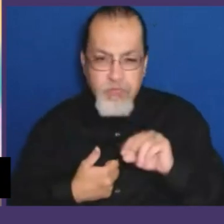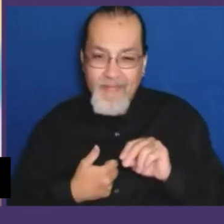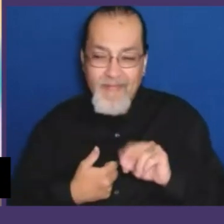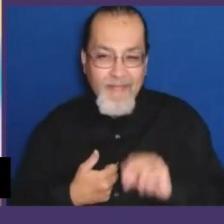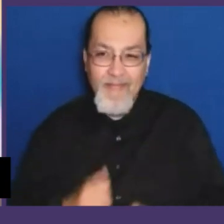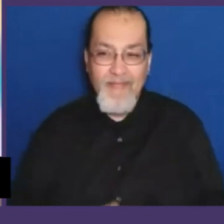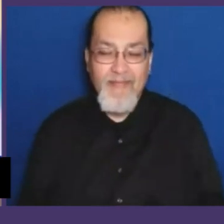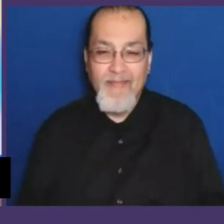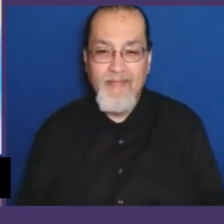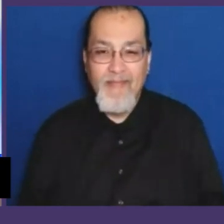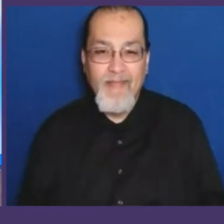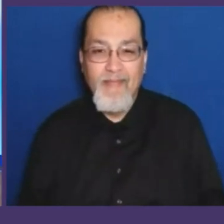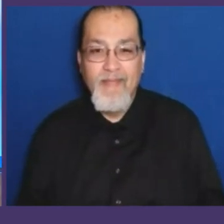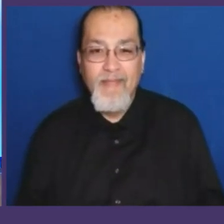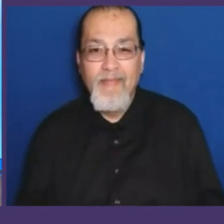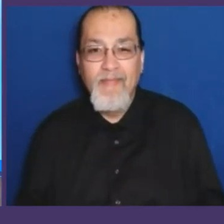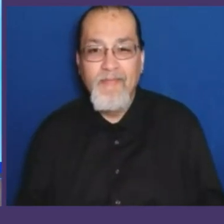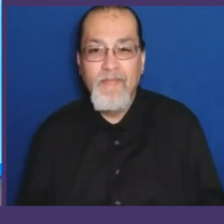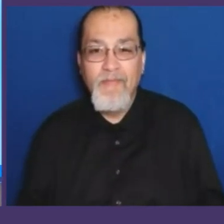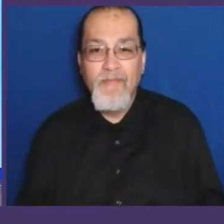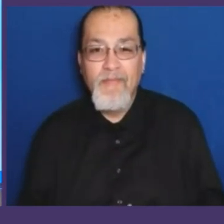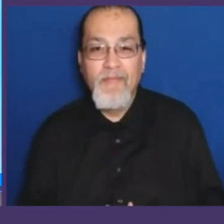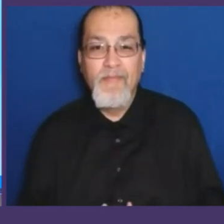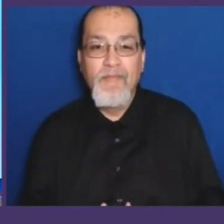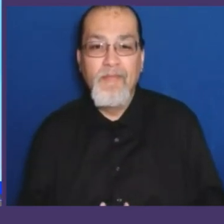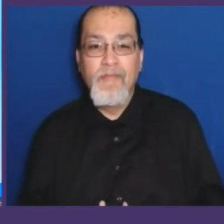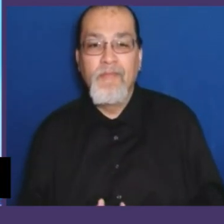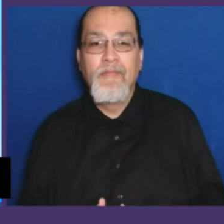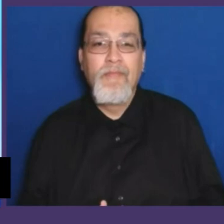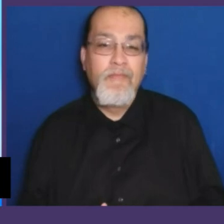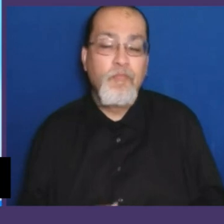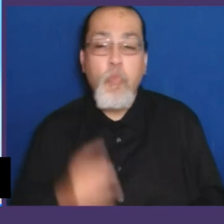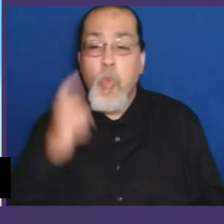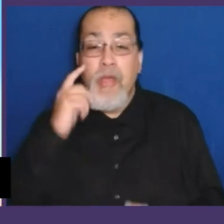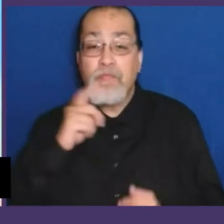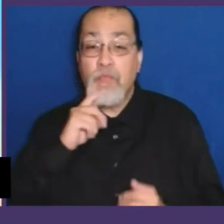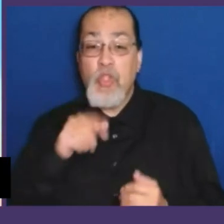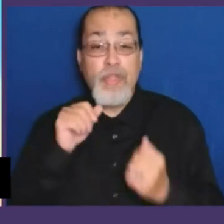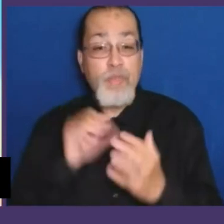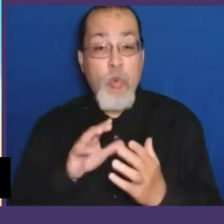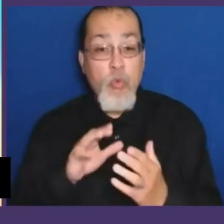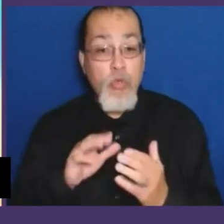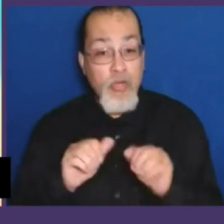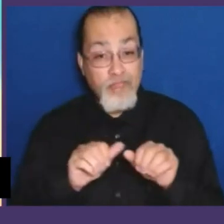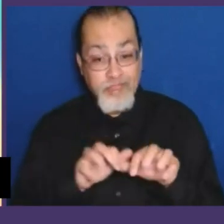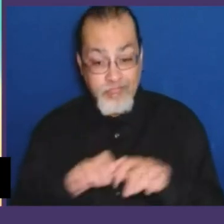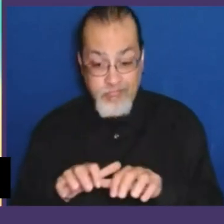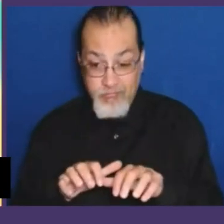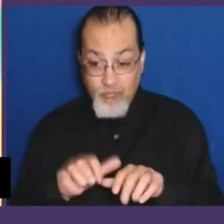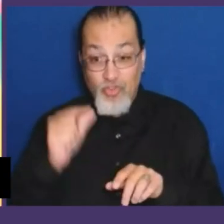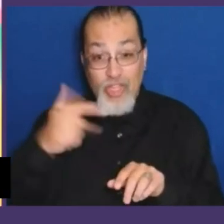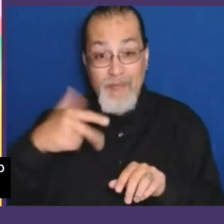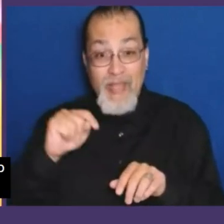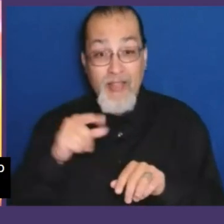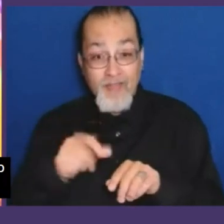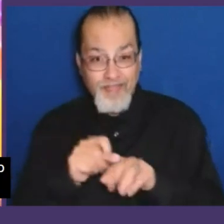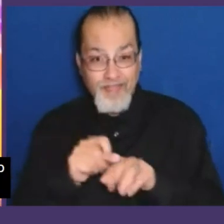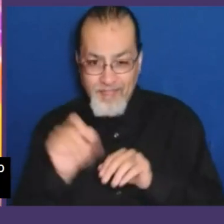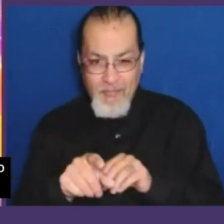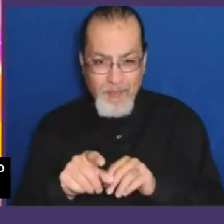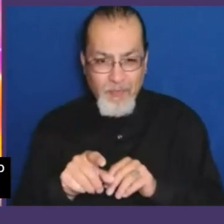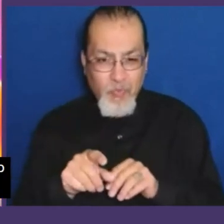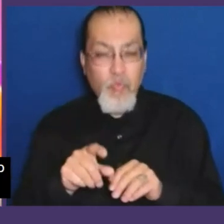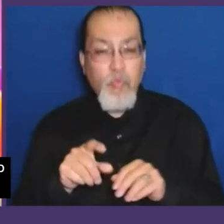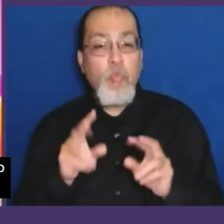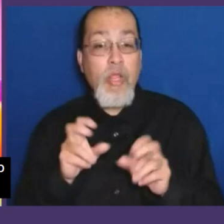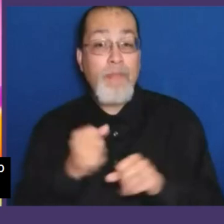I think more generally, a lot of these techniques fall into the bucket of what I would say recreating our system 2. So you might be familiar with the system 1, system 2 thinking